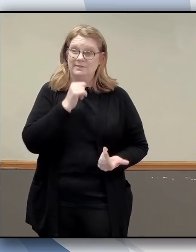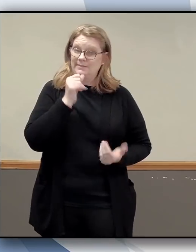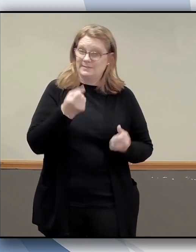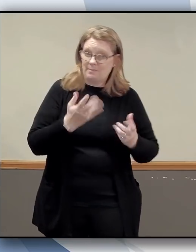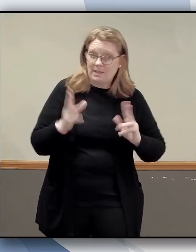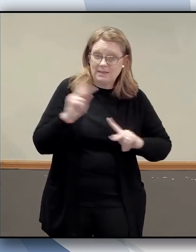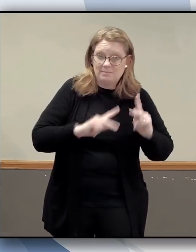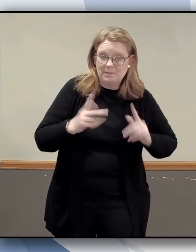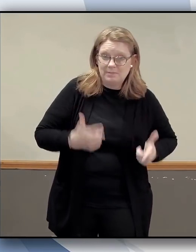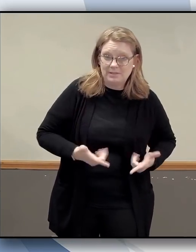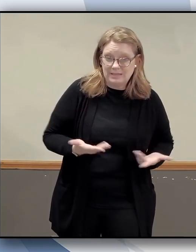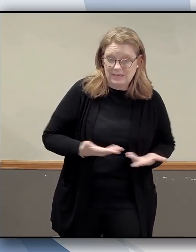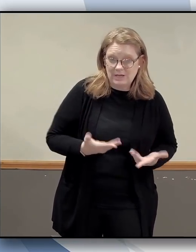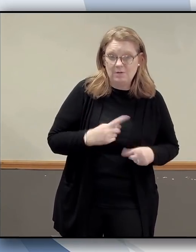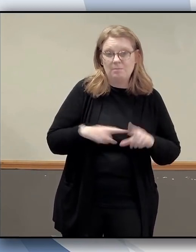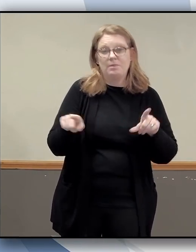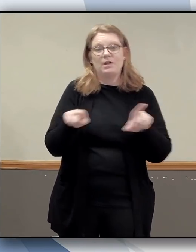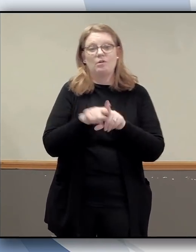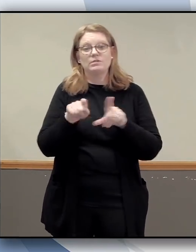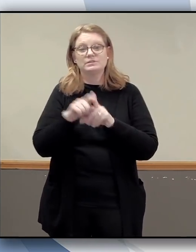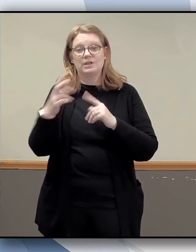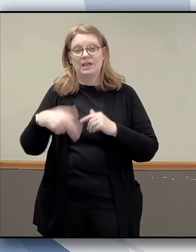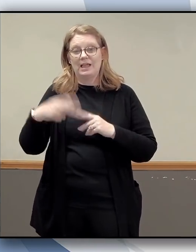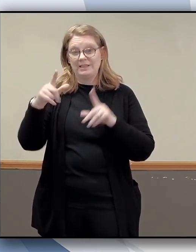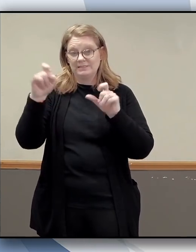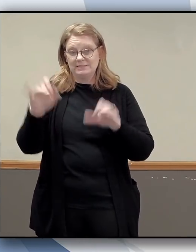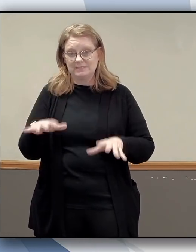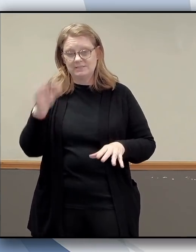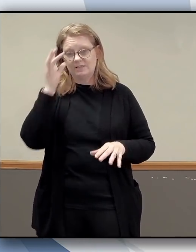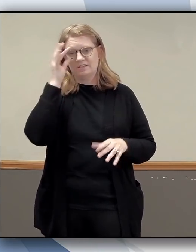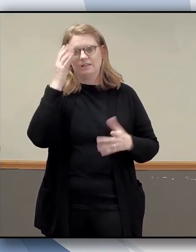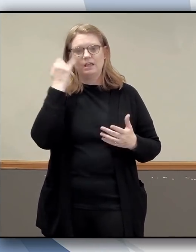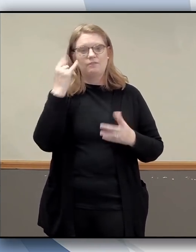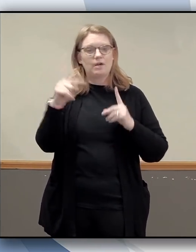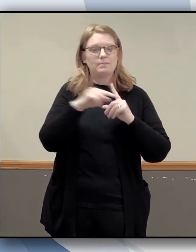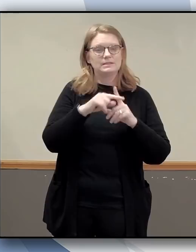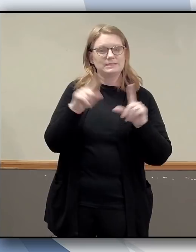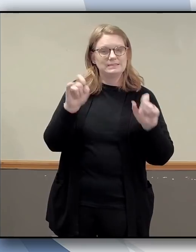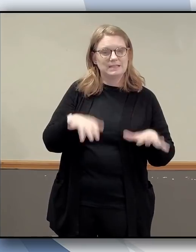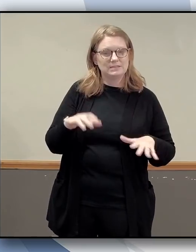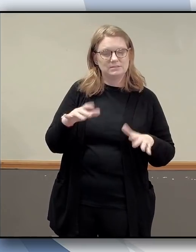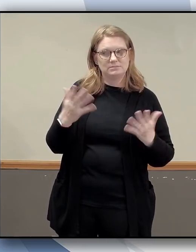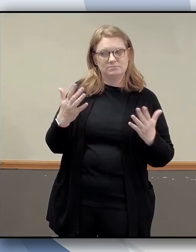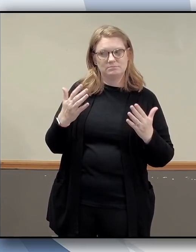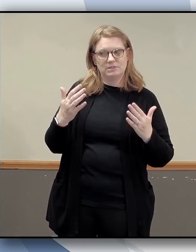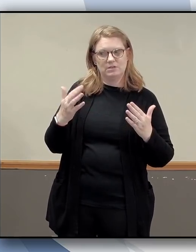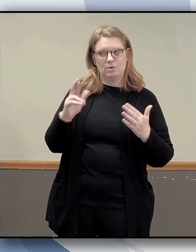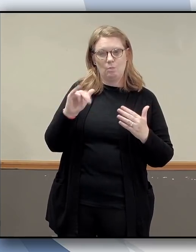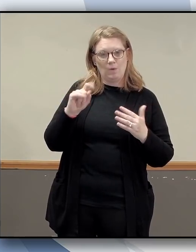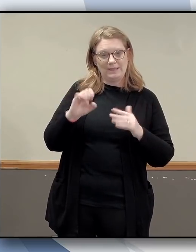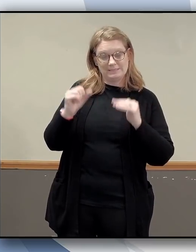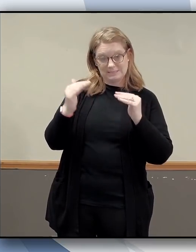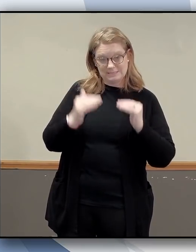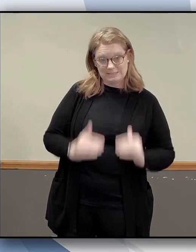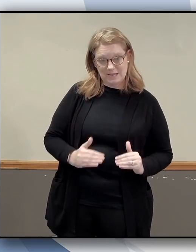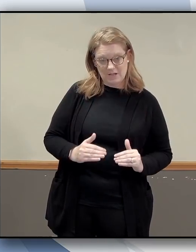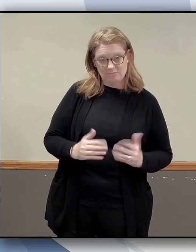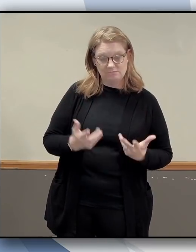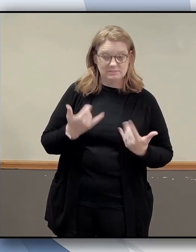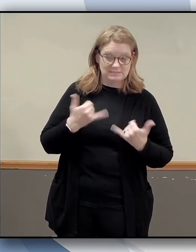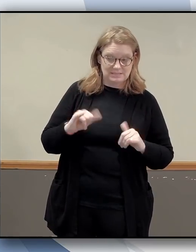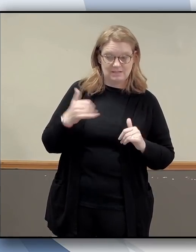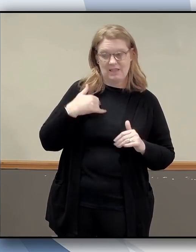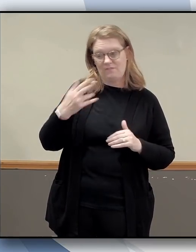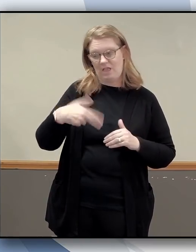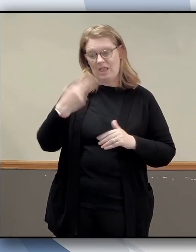testing. That even if we got our positivity rates down substantially, we still could have a very high number of cases per capita